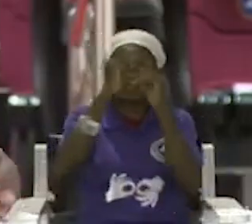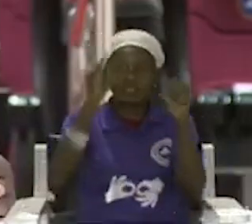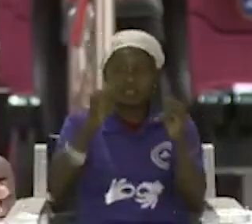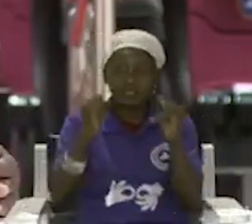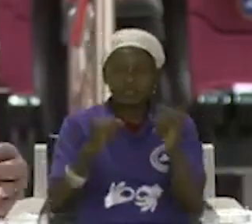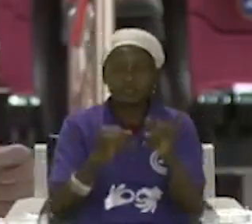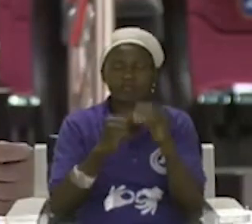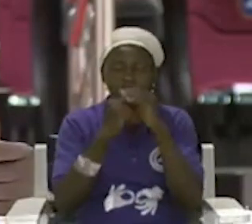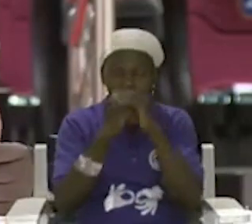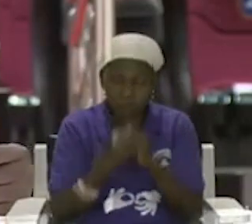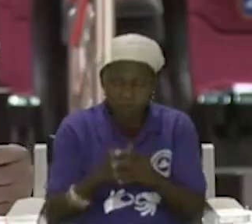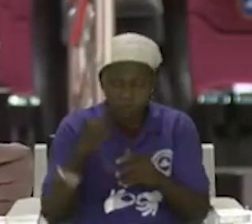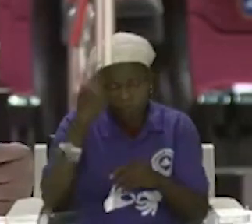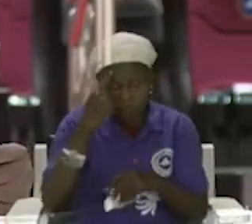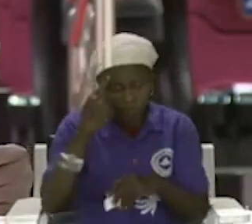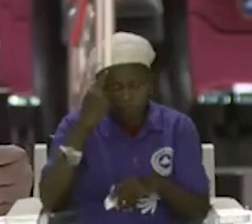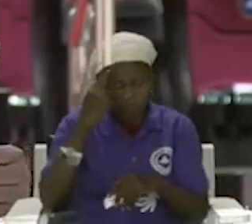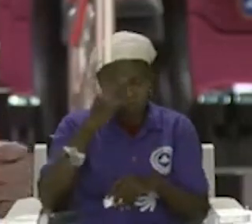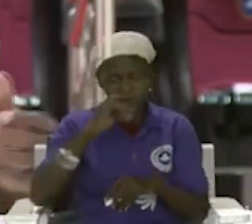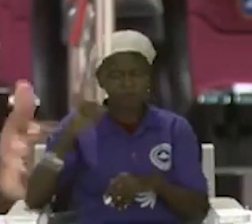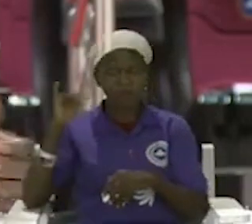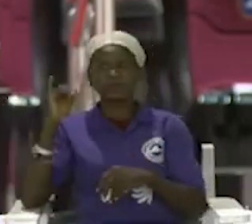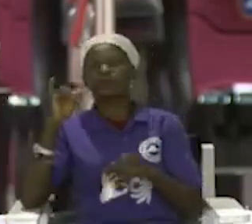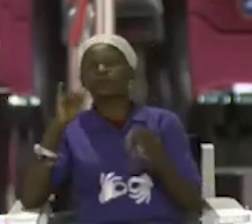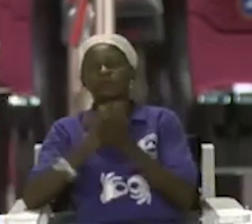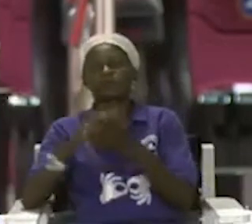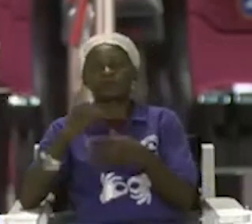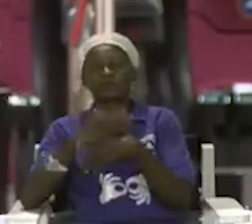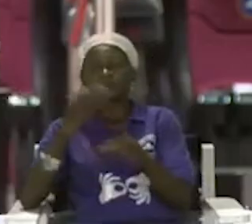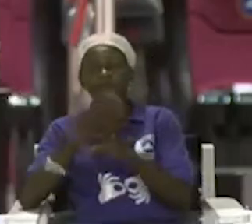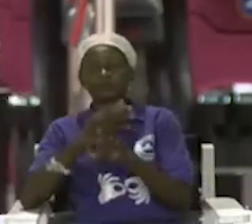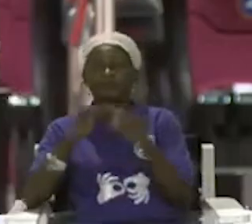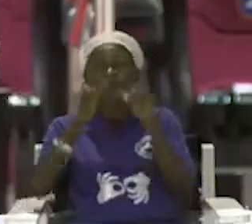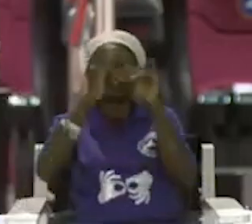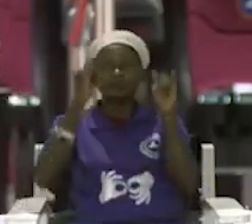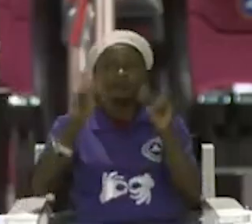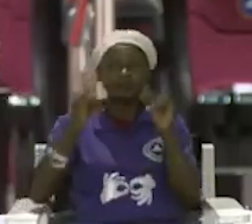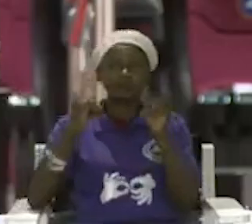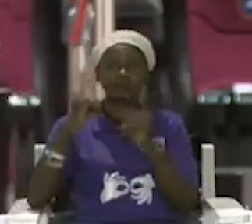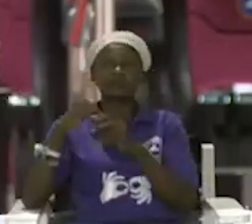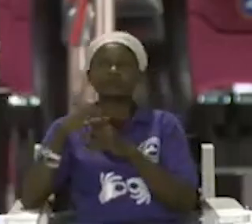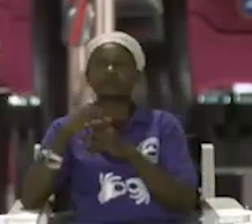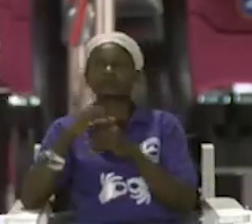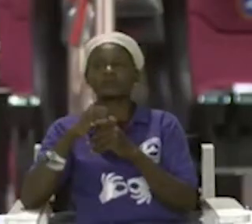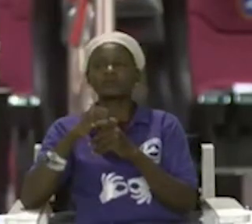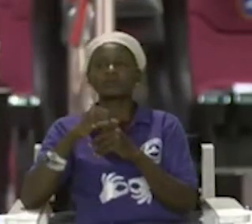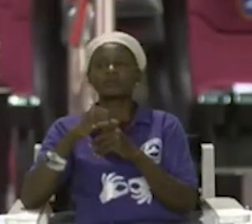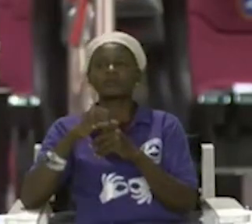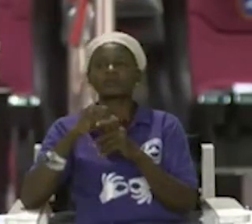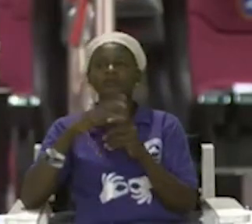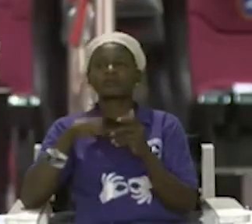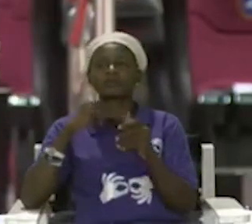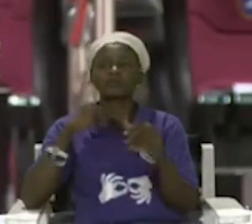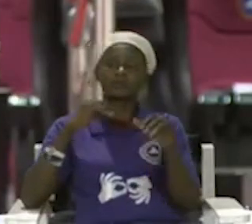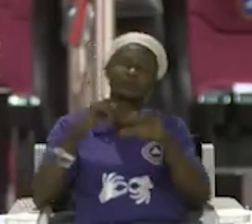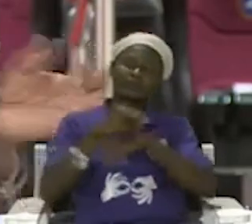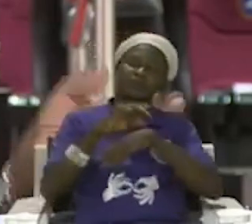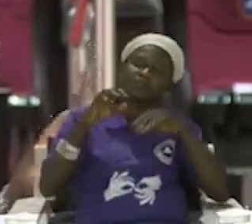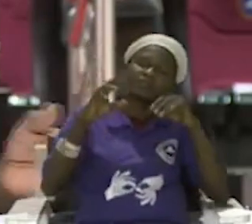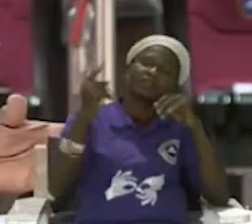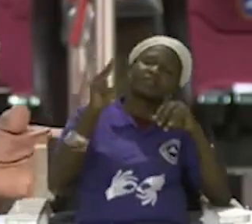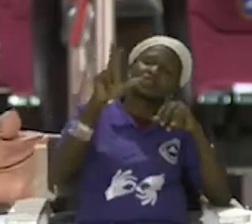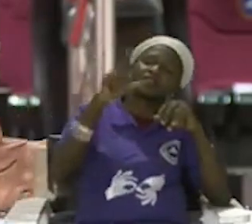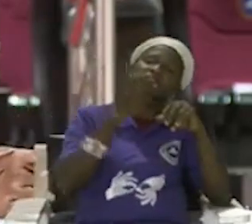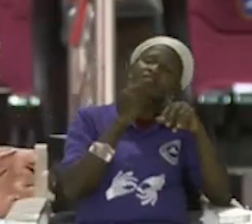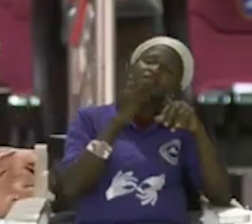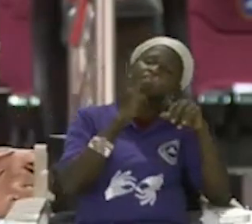worshiping king that created an idol and says, Shadrach, Meshach, and Abednego, and everybody